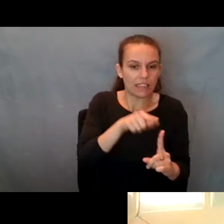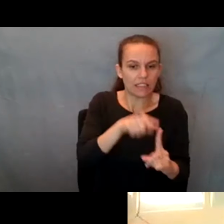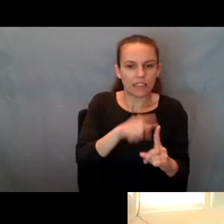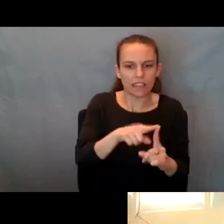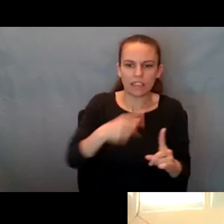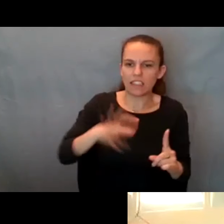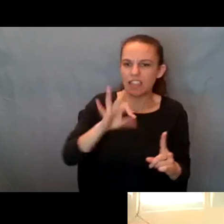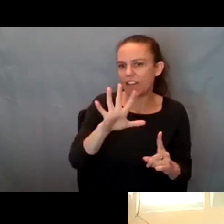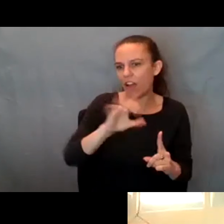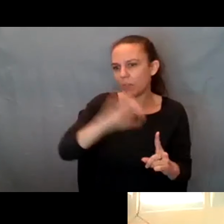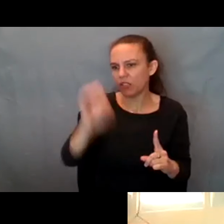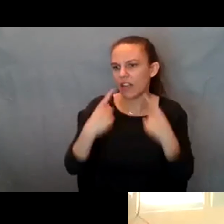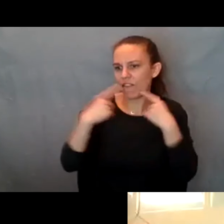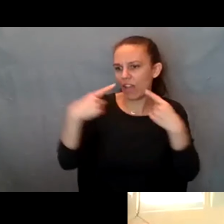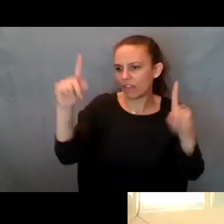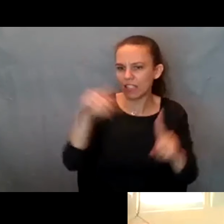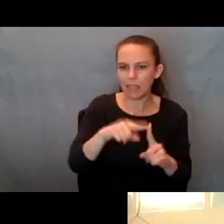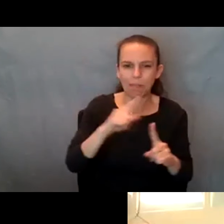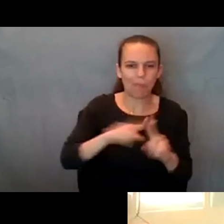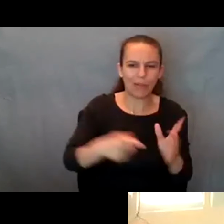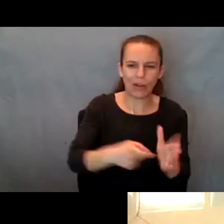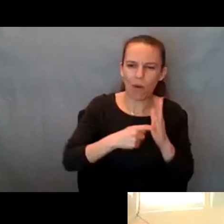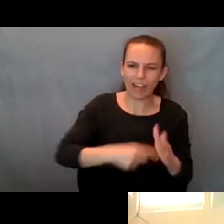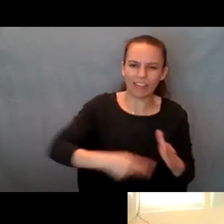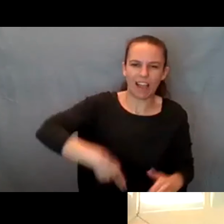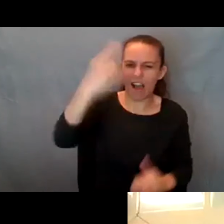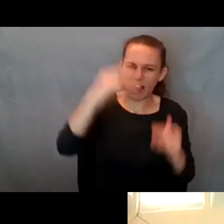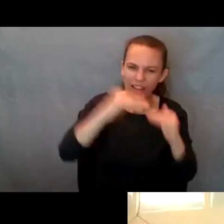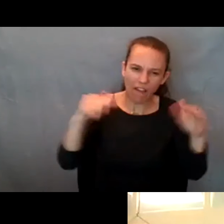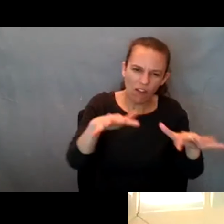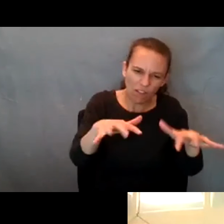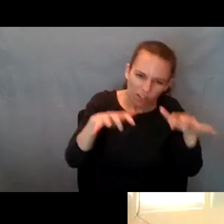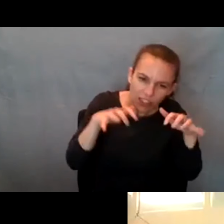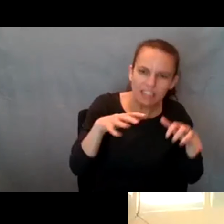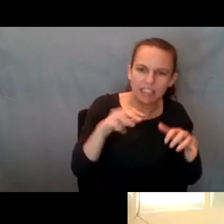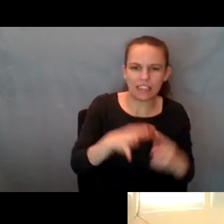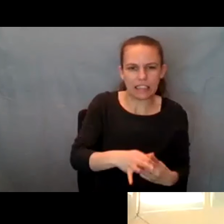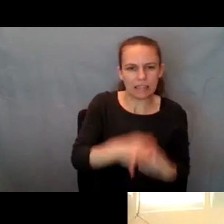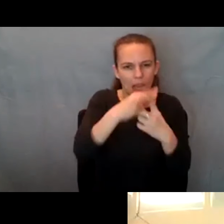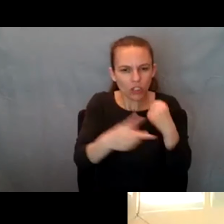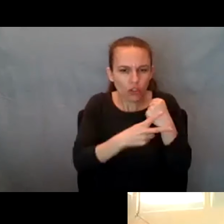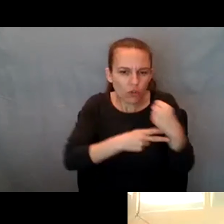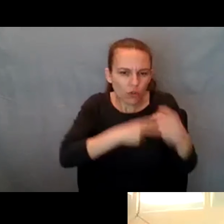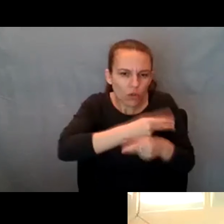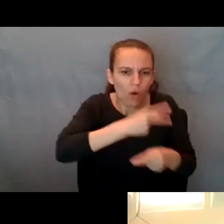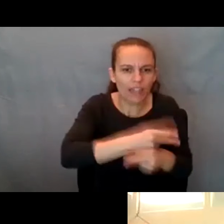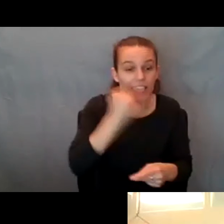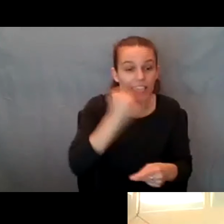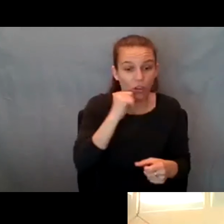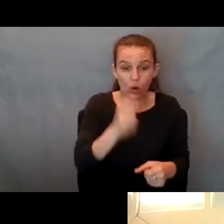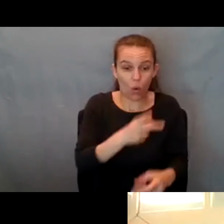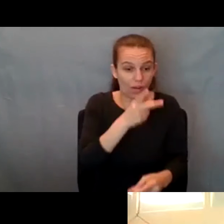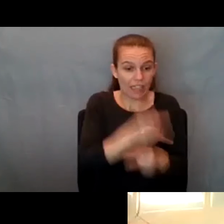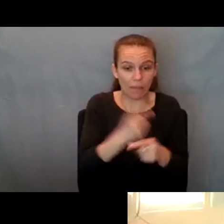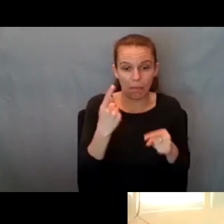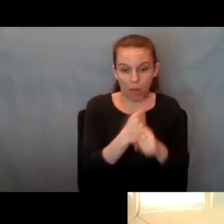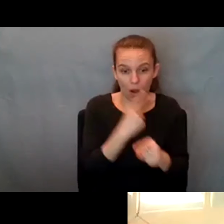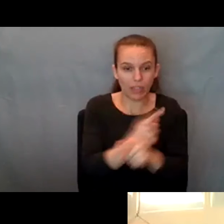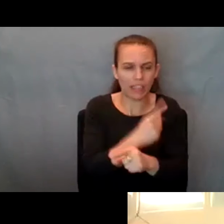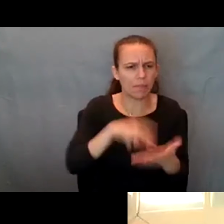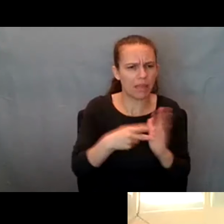storage. It requires 2 doses. And if you don't keep those vaccines properly, we don't know if the efficacy is going to remain the same,